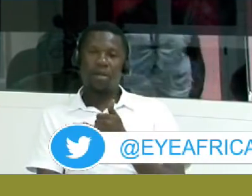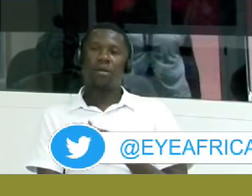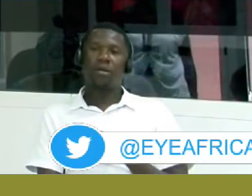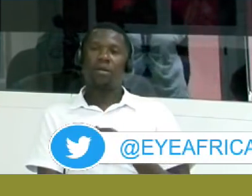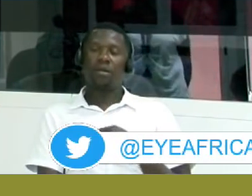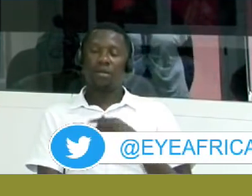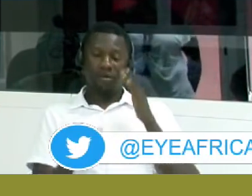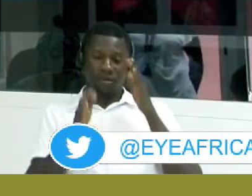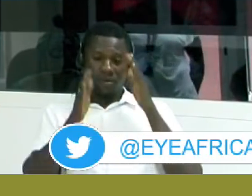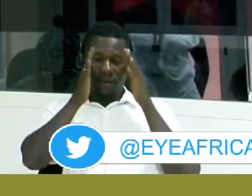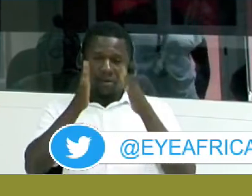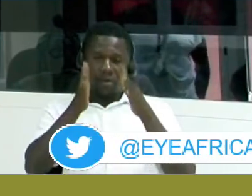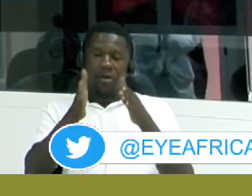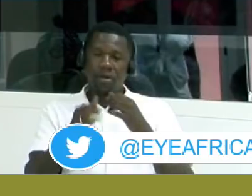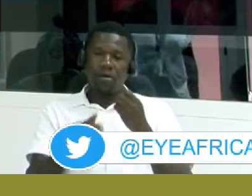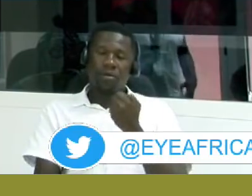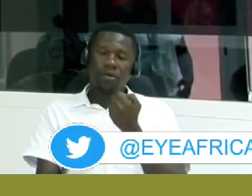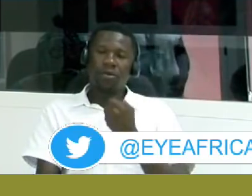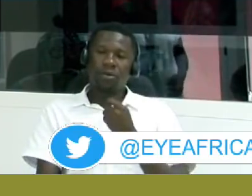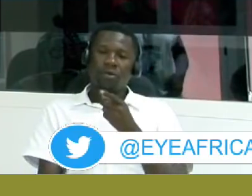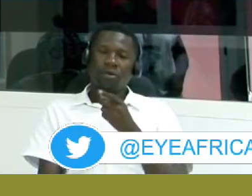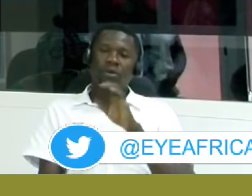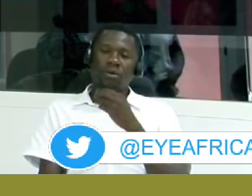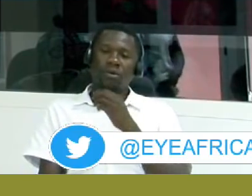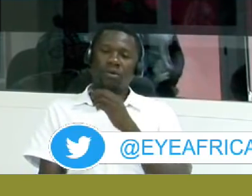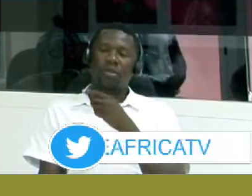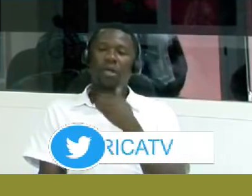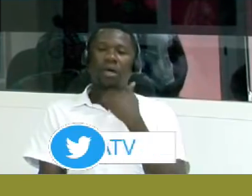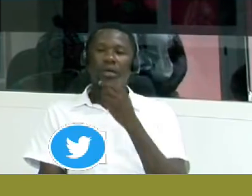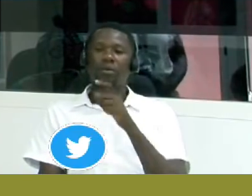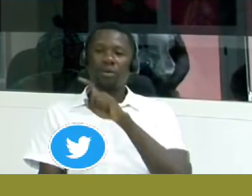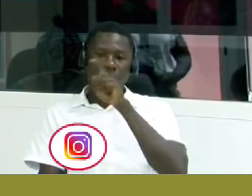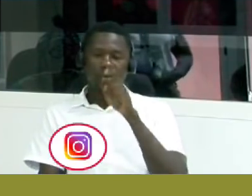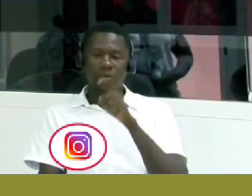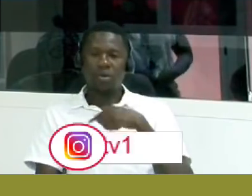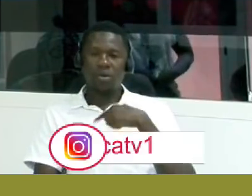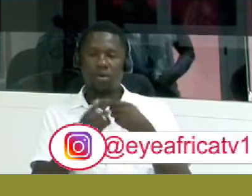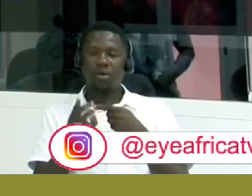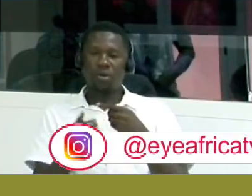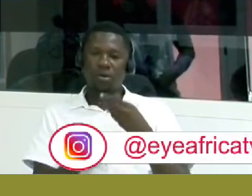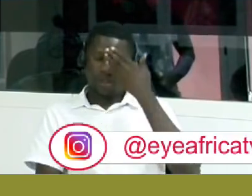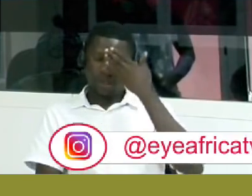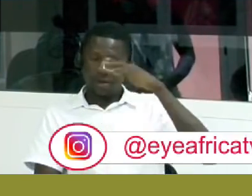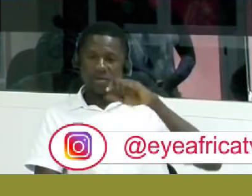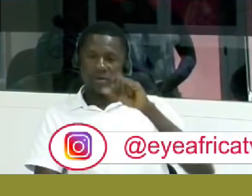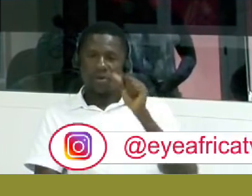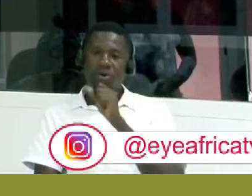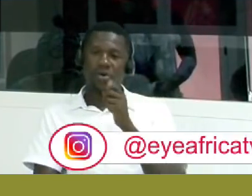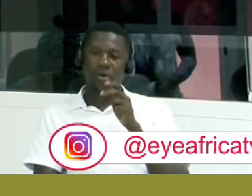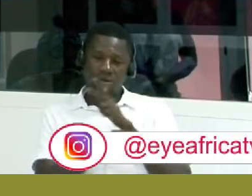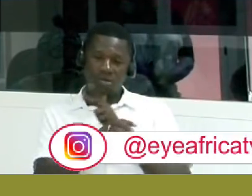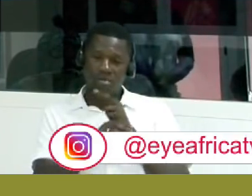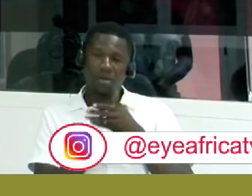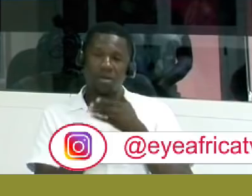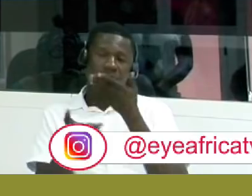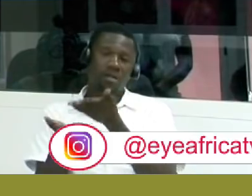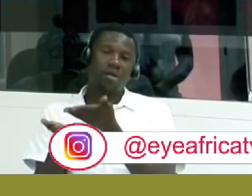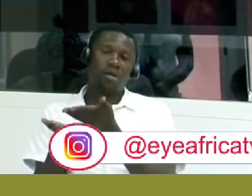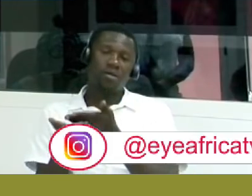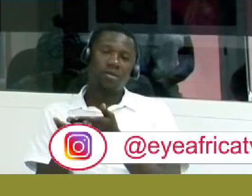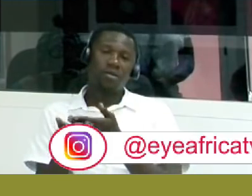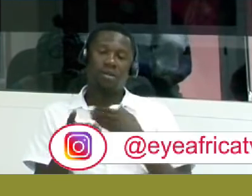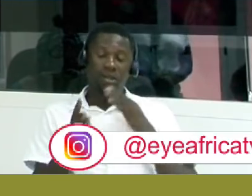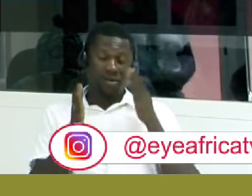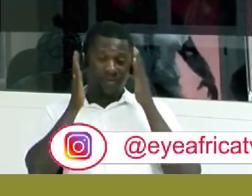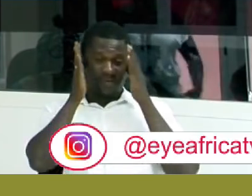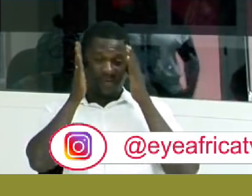Let's focus, because you cannot be asked questions about the conduct of other forces that were present. So